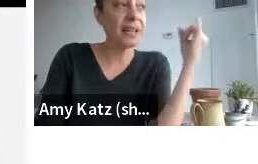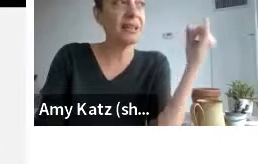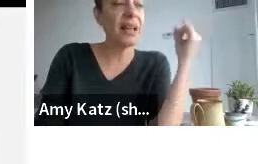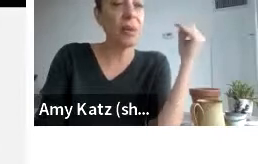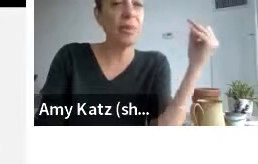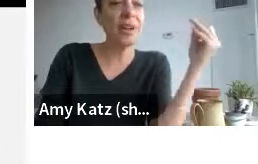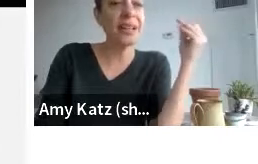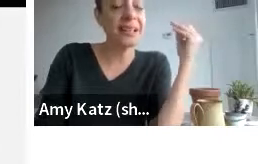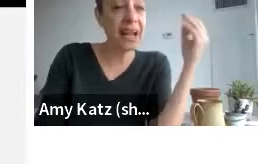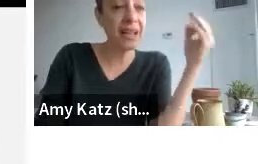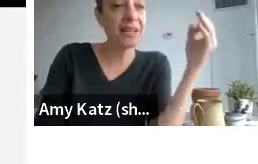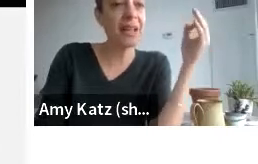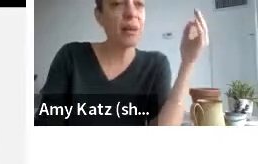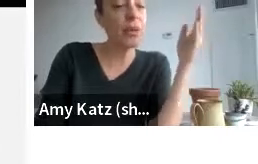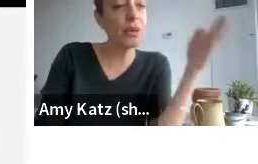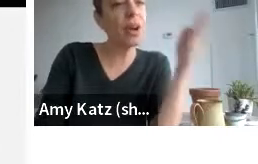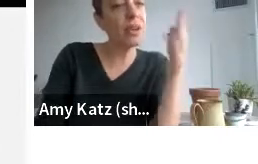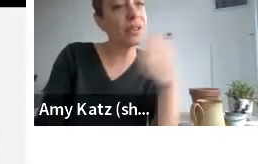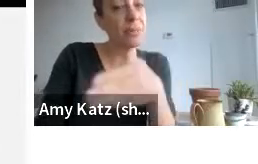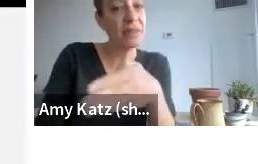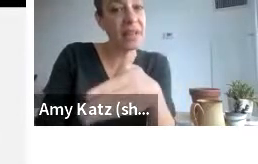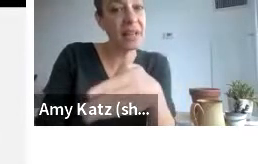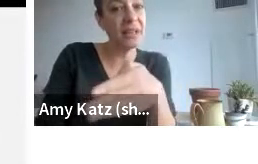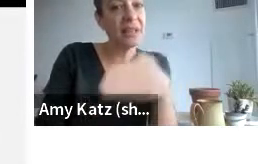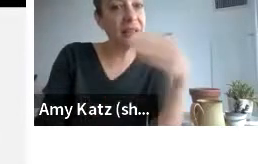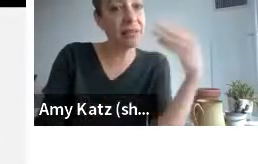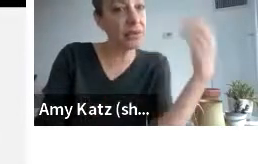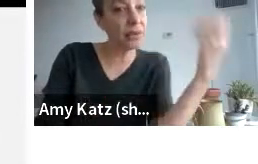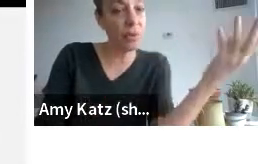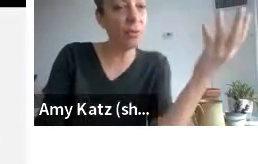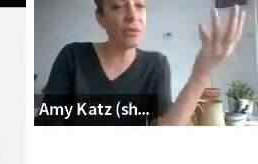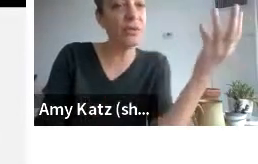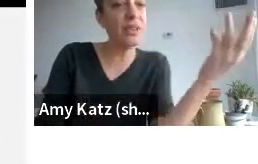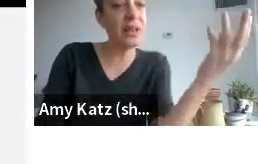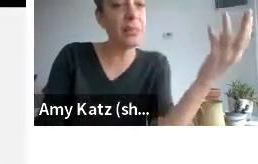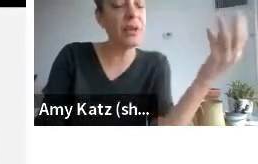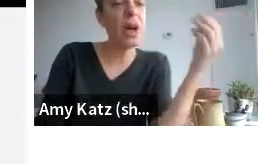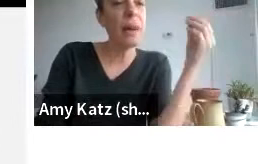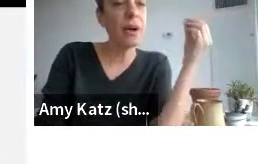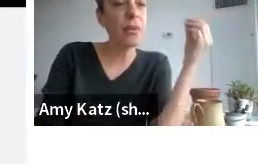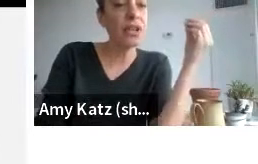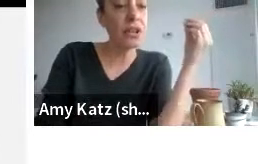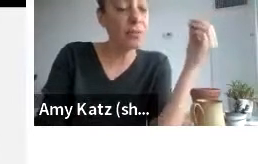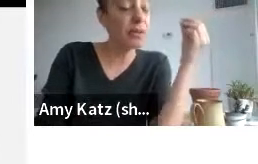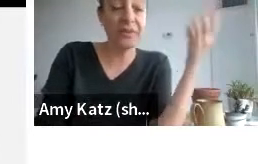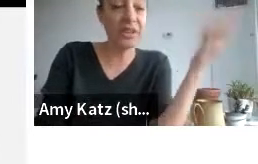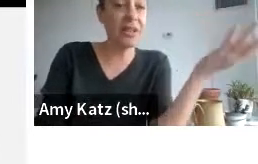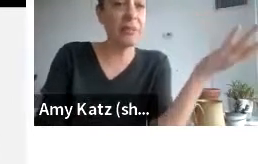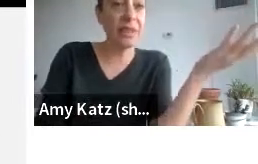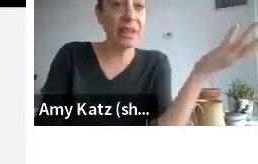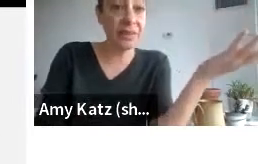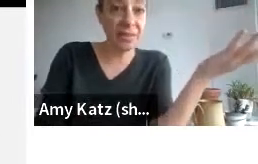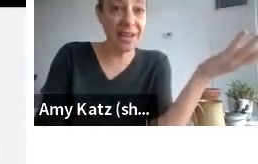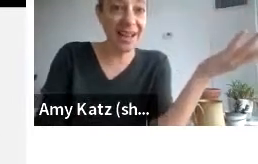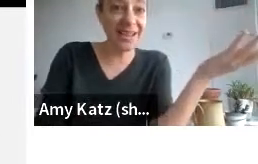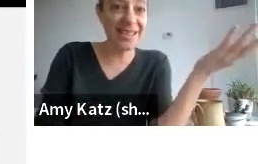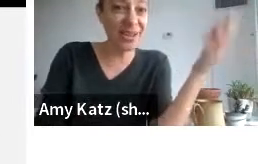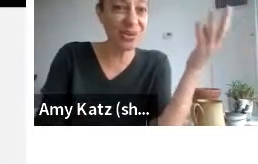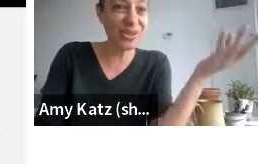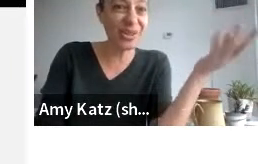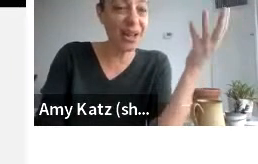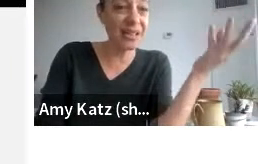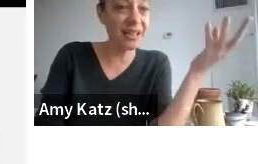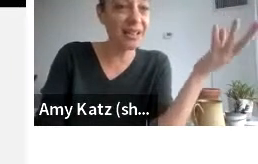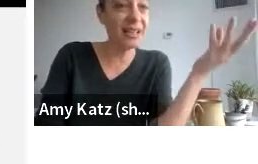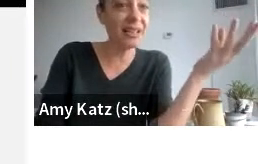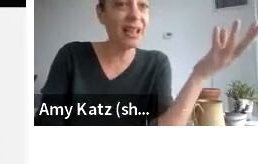reports cases, outbreaks, and deaths per other types of setting, like for group homes, for example. But we'd love to hear about that if somebody has